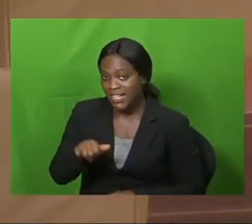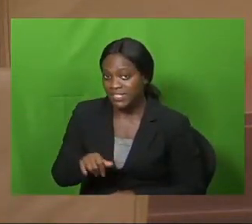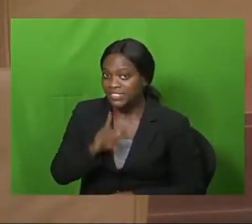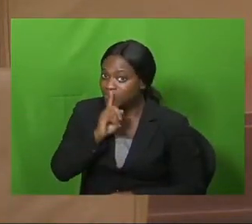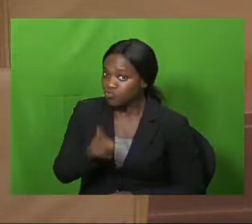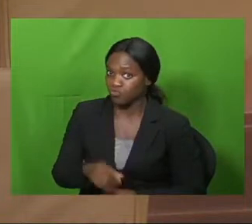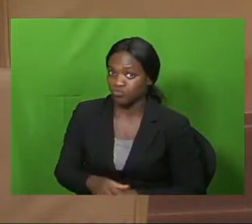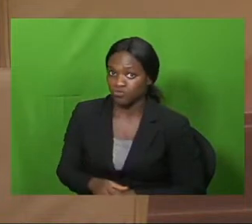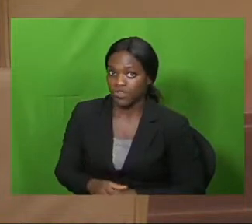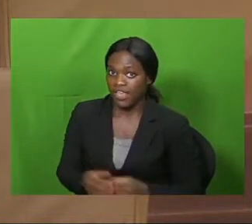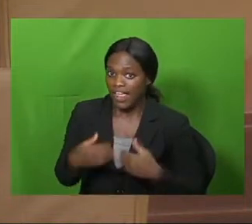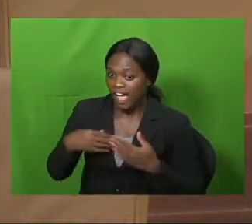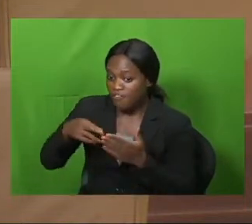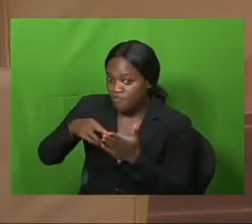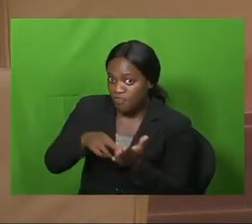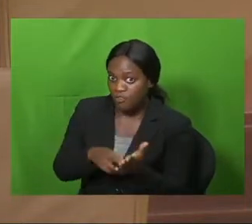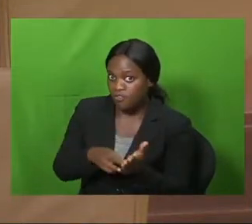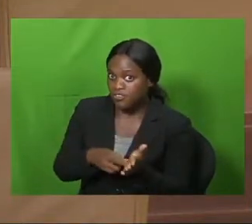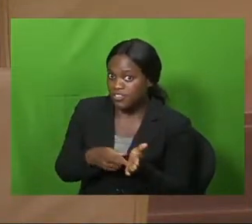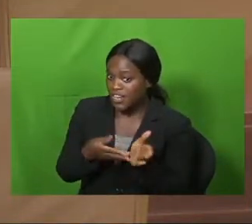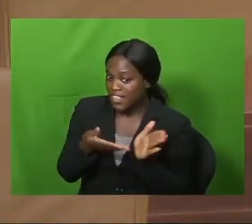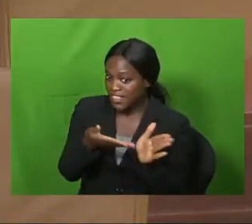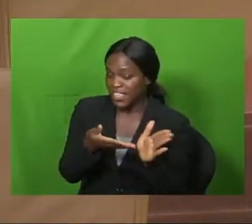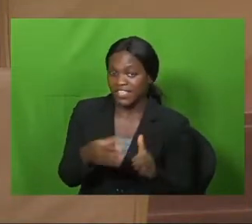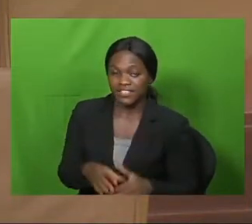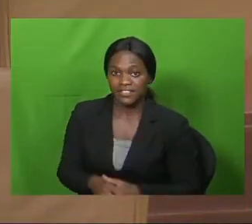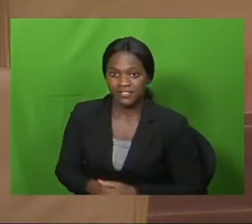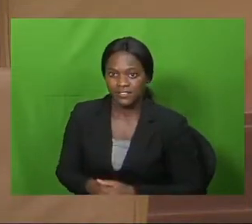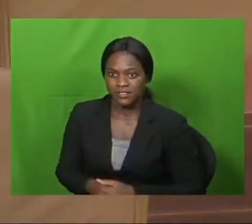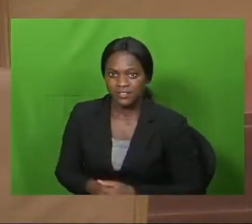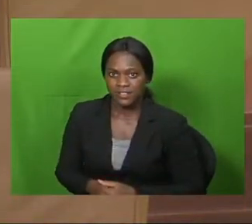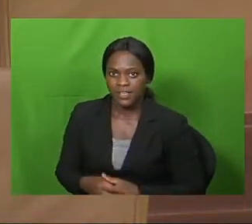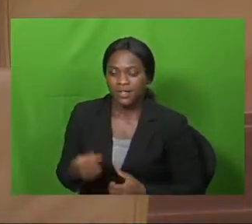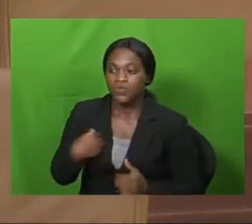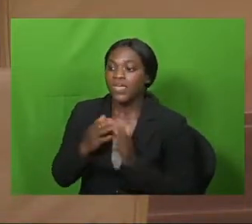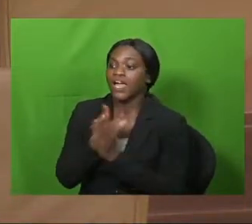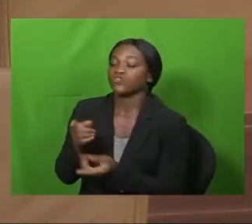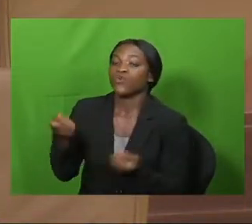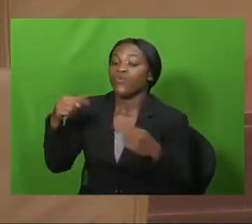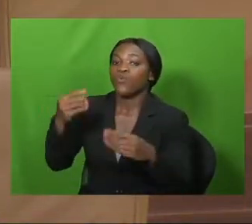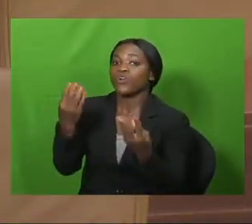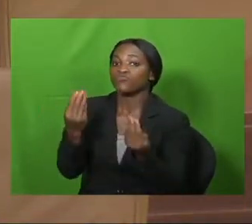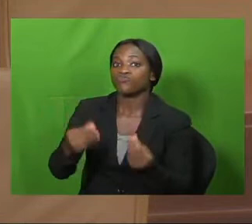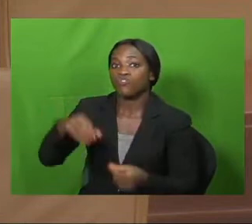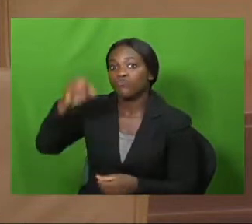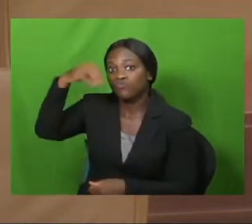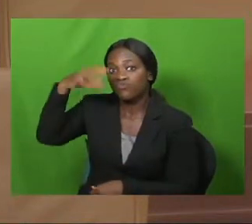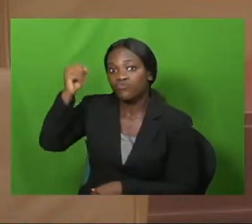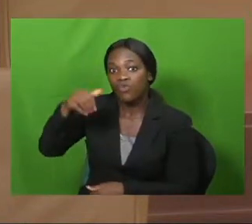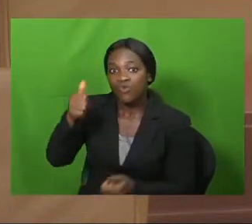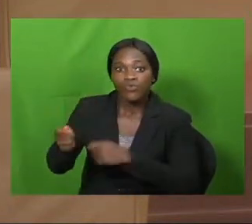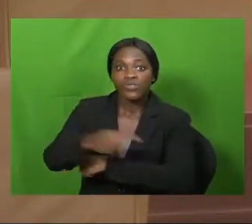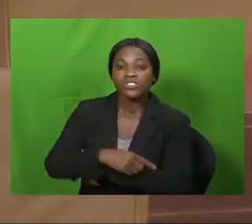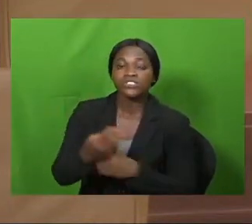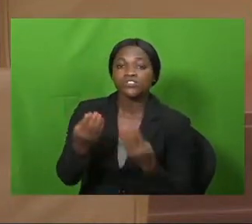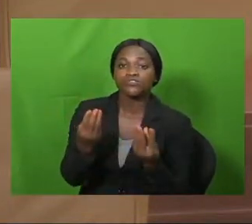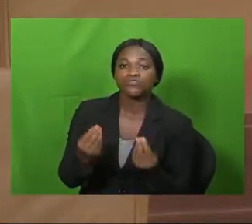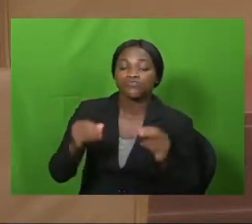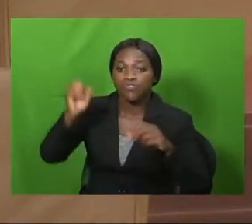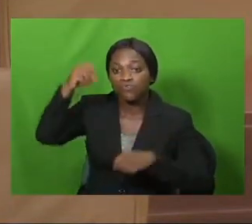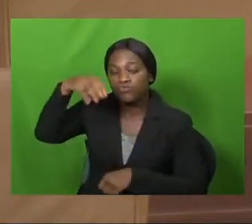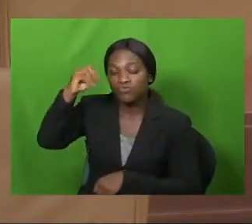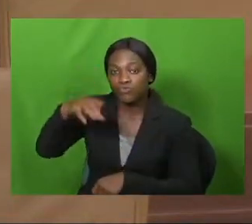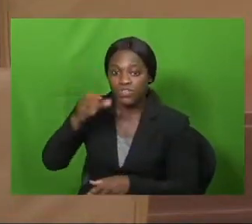And the records speak for themselves. Tell me, then when did you solve Dumso? If you inherited Dumso, which day did you solve Dumso? You tell us. If